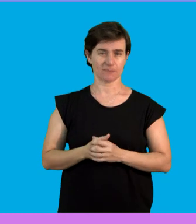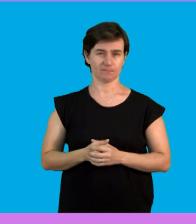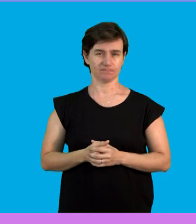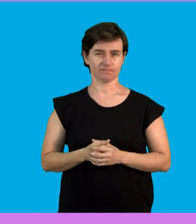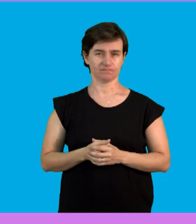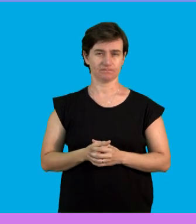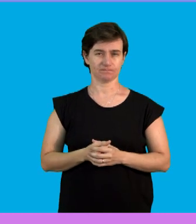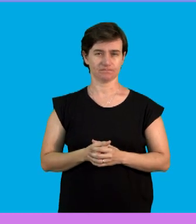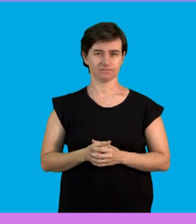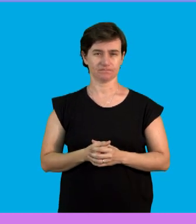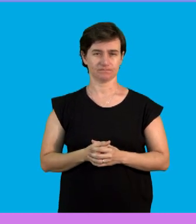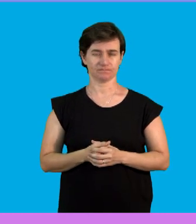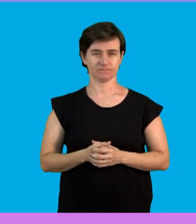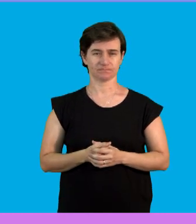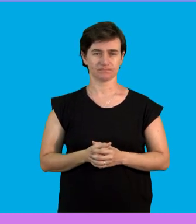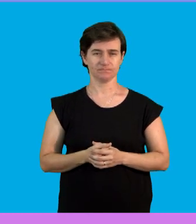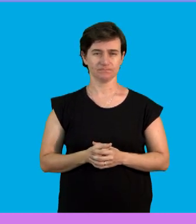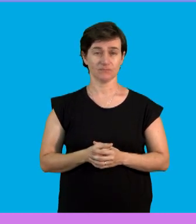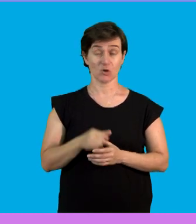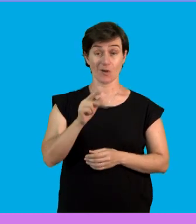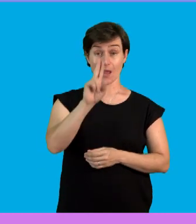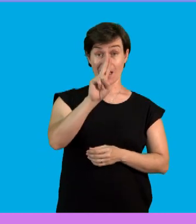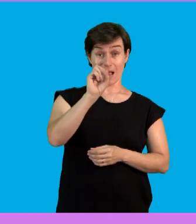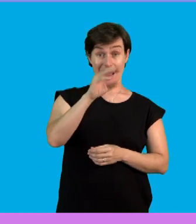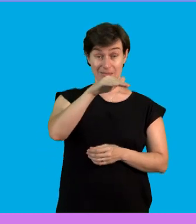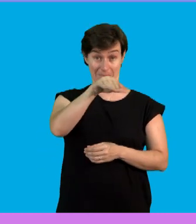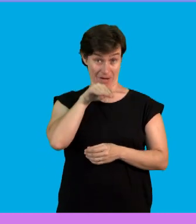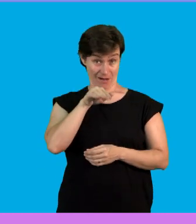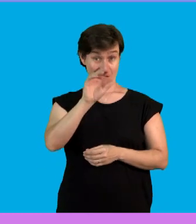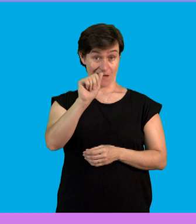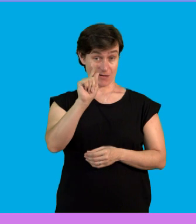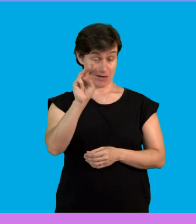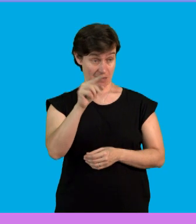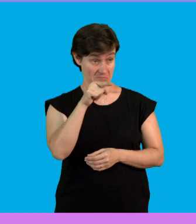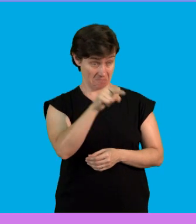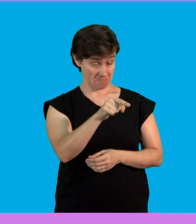of R5. So when we use an Us ATM,